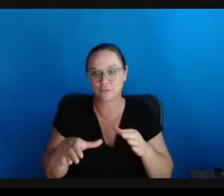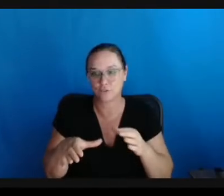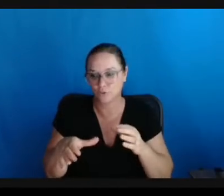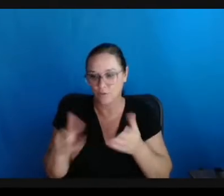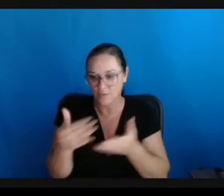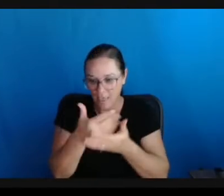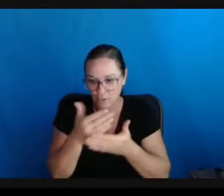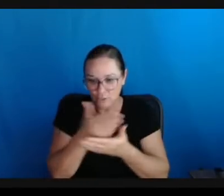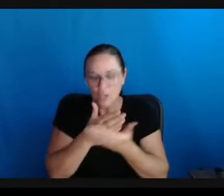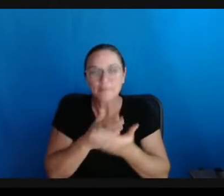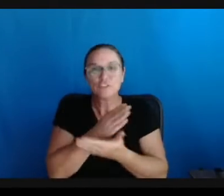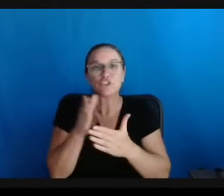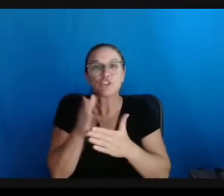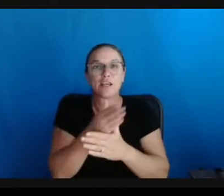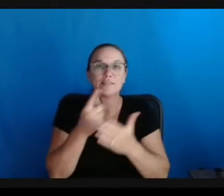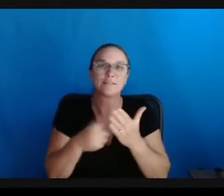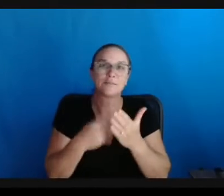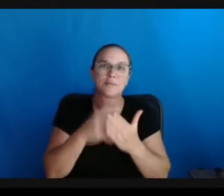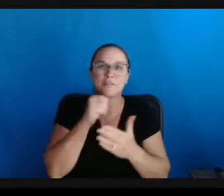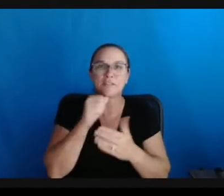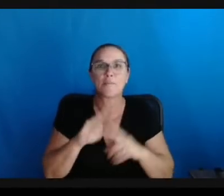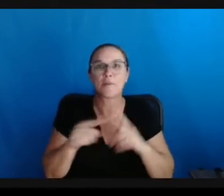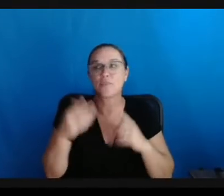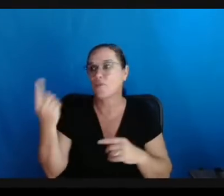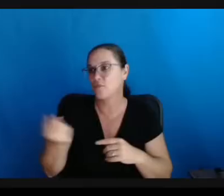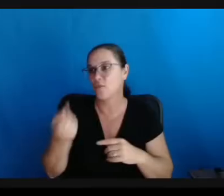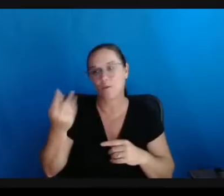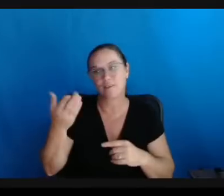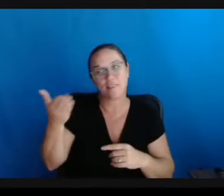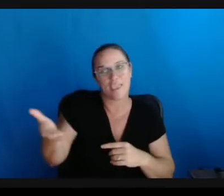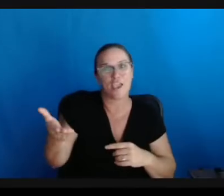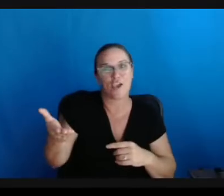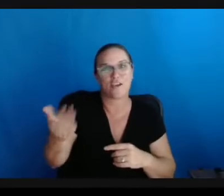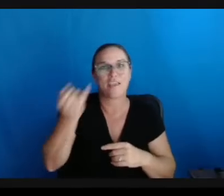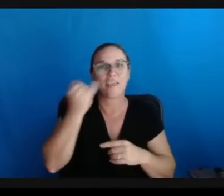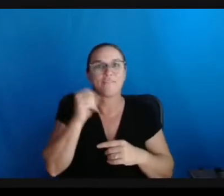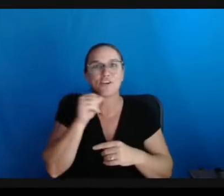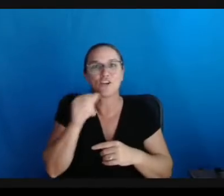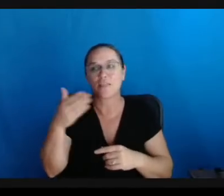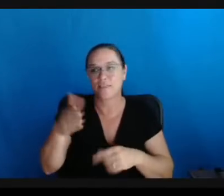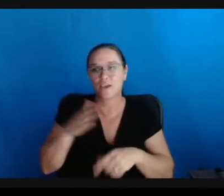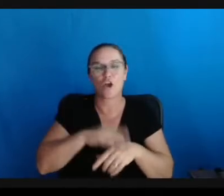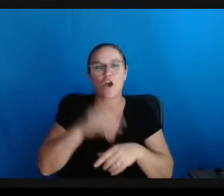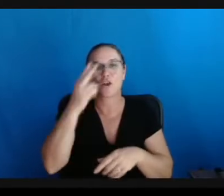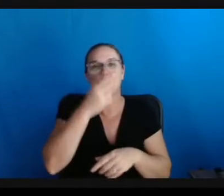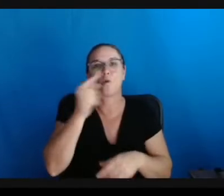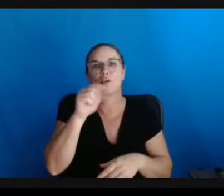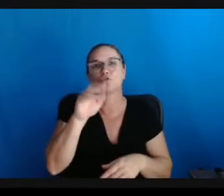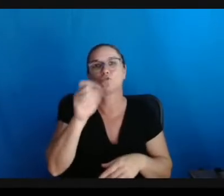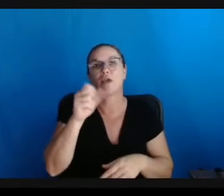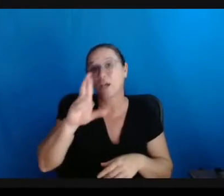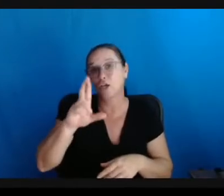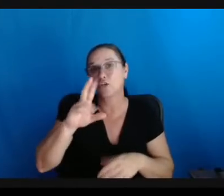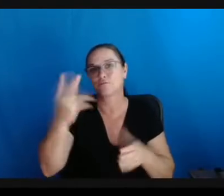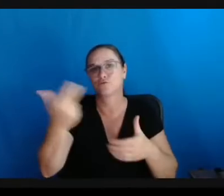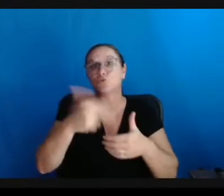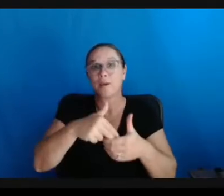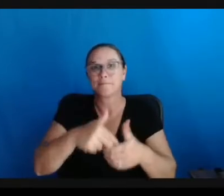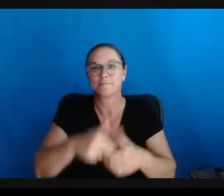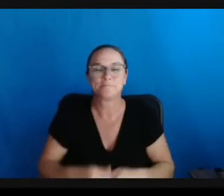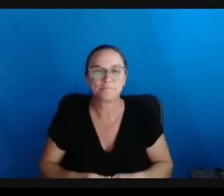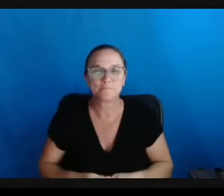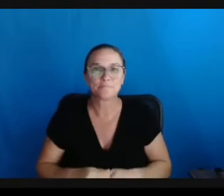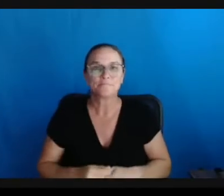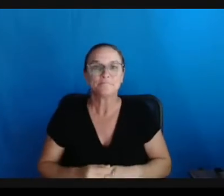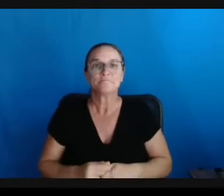those. Sometimes we don't. They're always there all the time. And so if you're not part of the group, we do encourage you to go and join it just for that reason itself, right? And